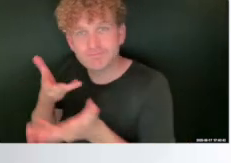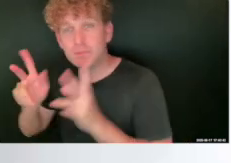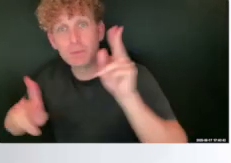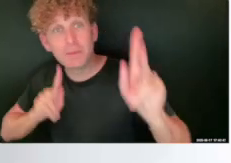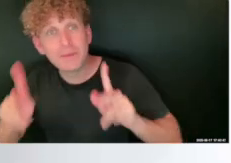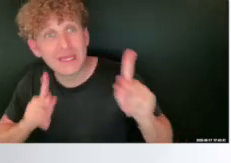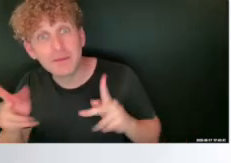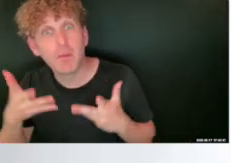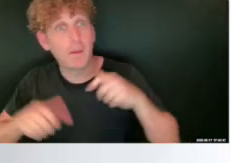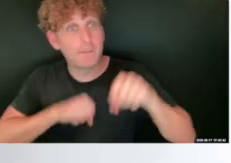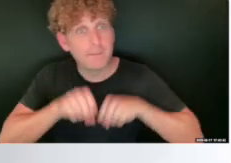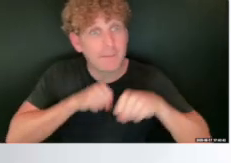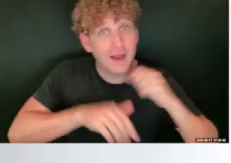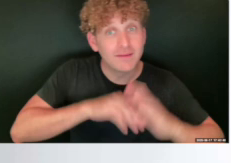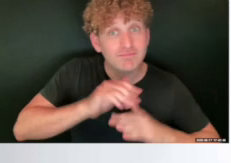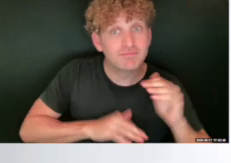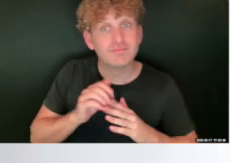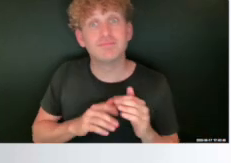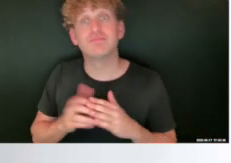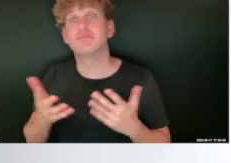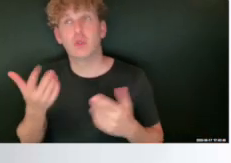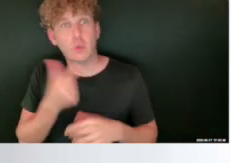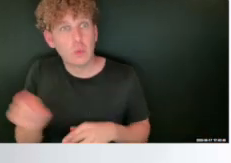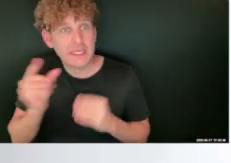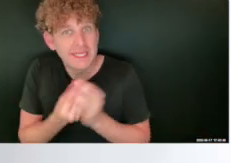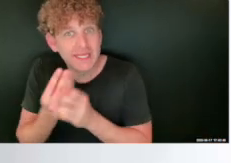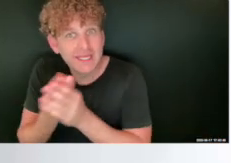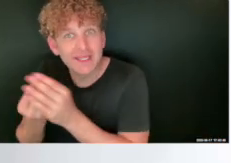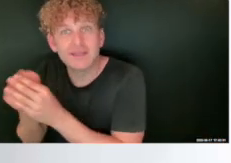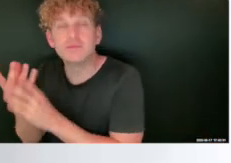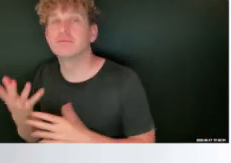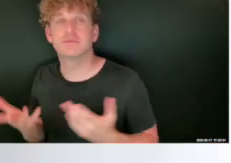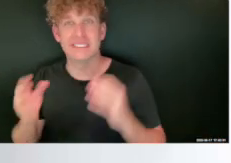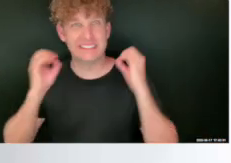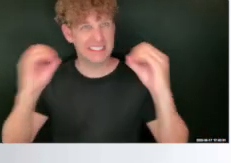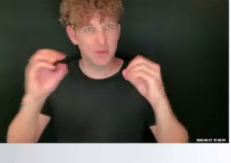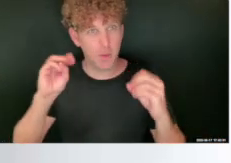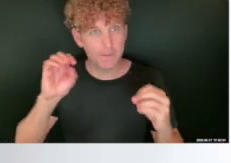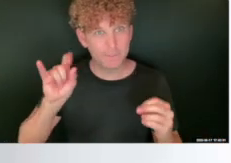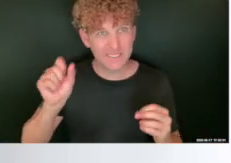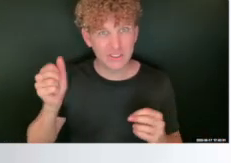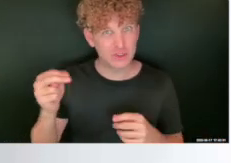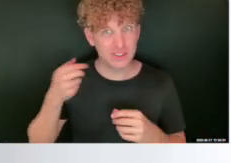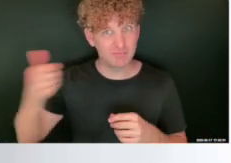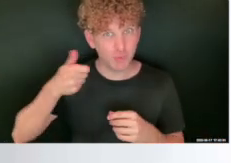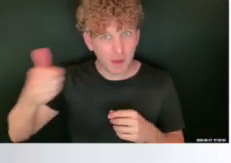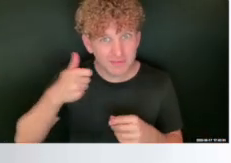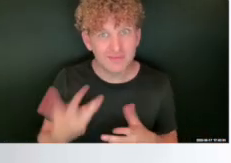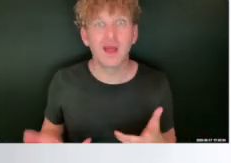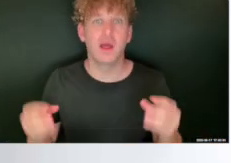access key destinations. With grant amounts generally in the range of 3 to